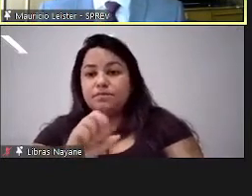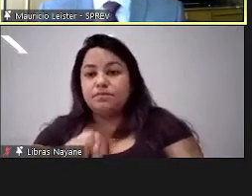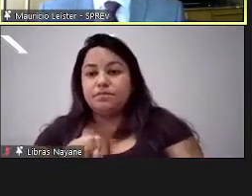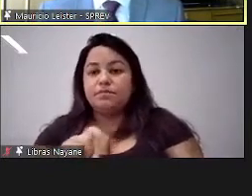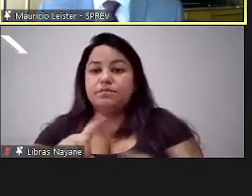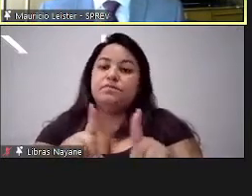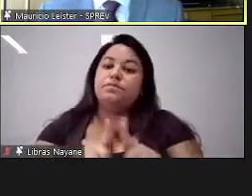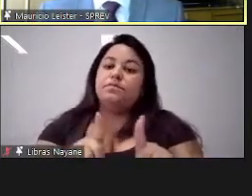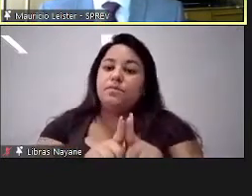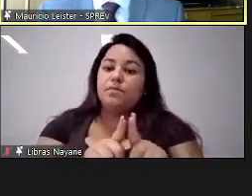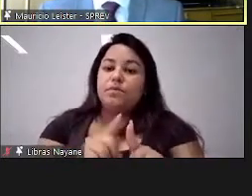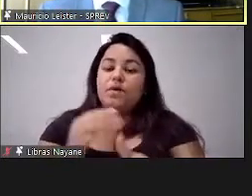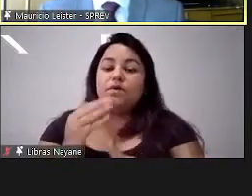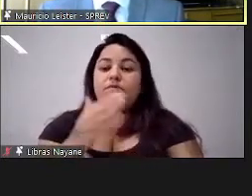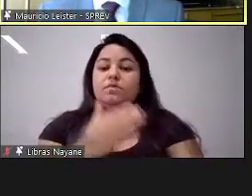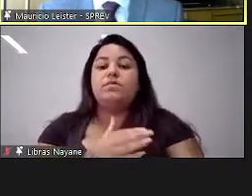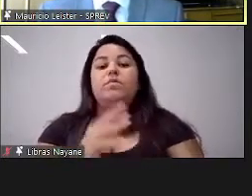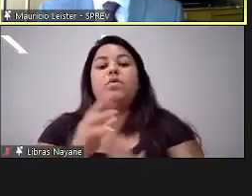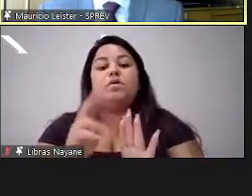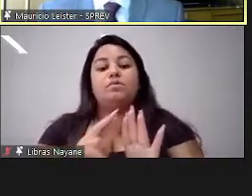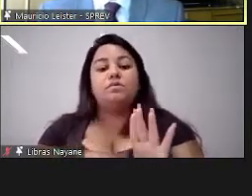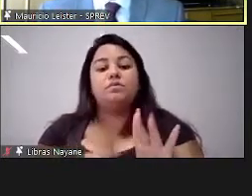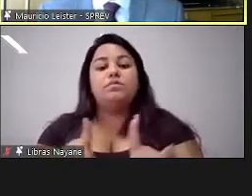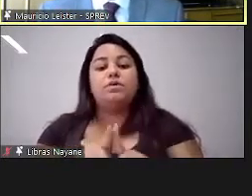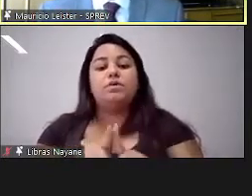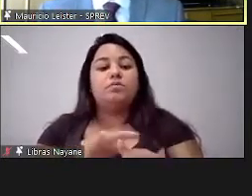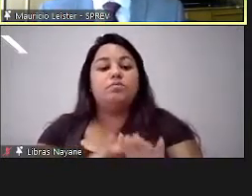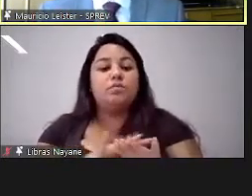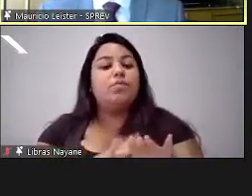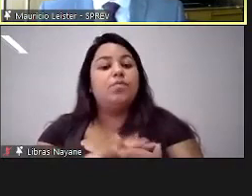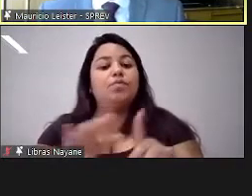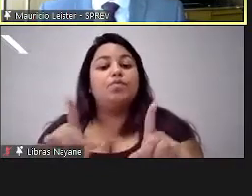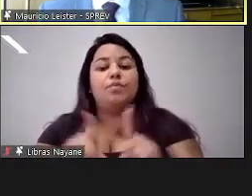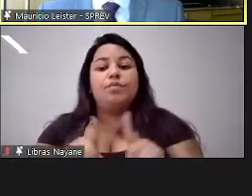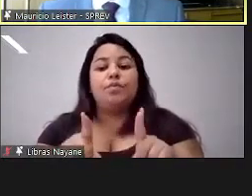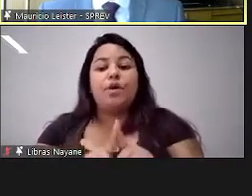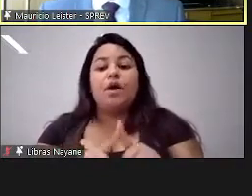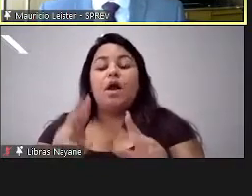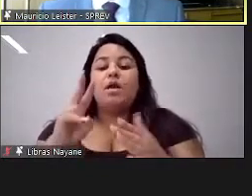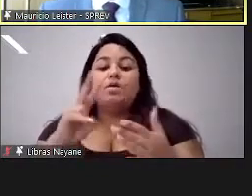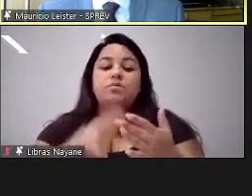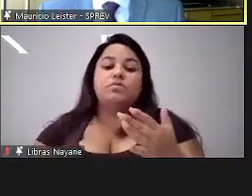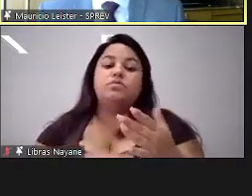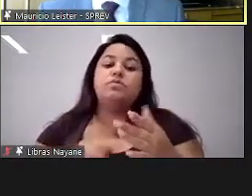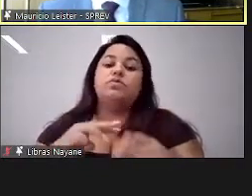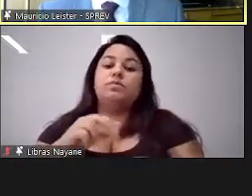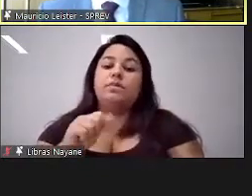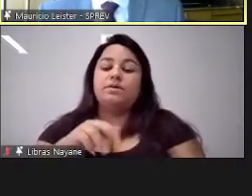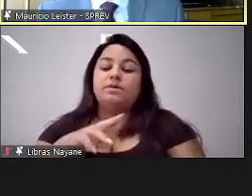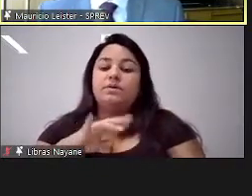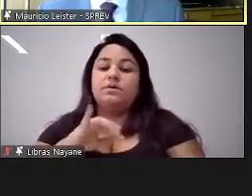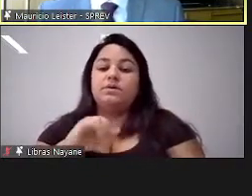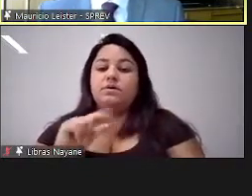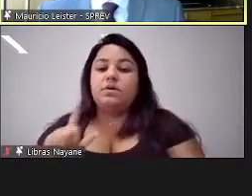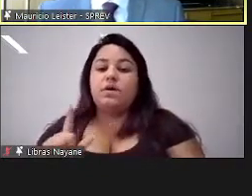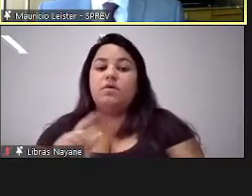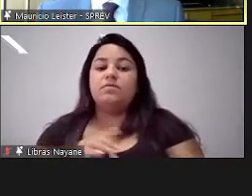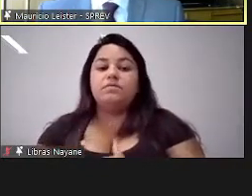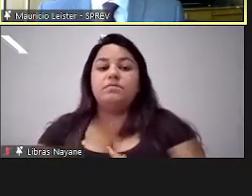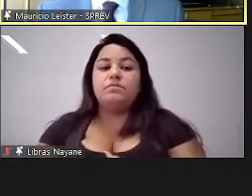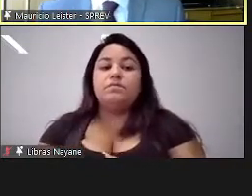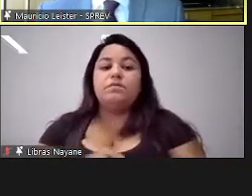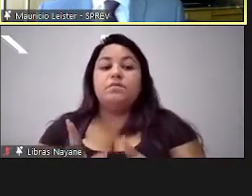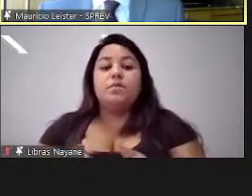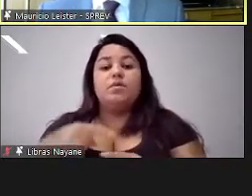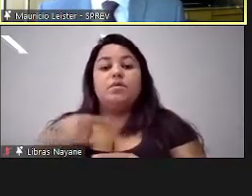person that is going to participate in with a lot more knowledge than he had before. And it's going to be